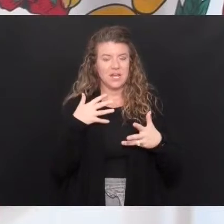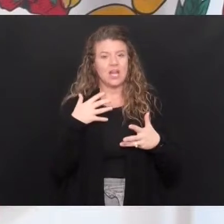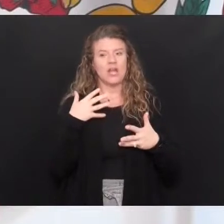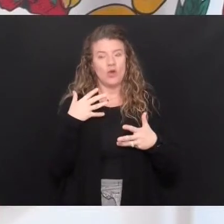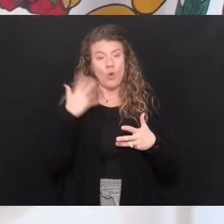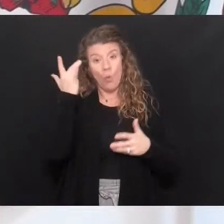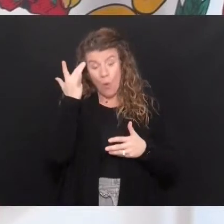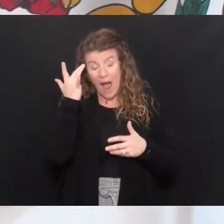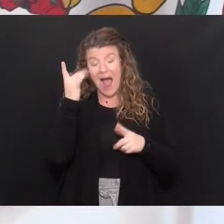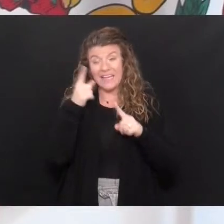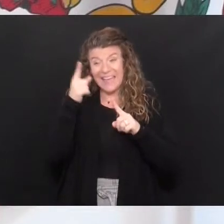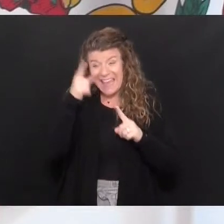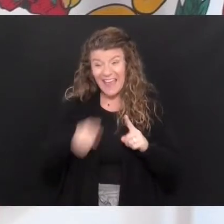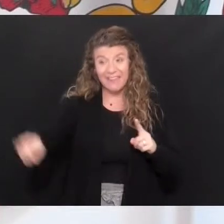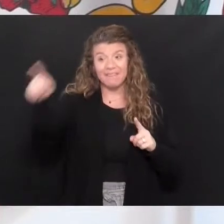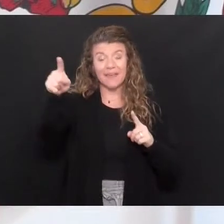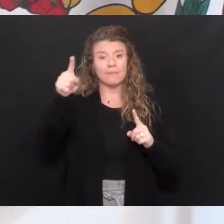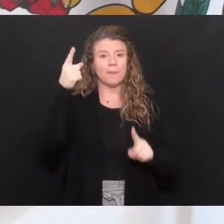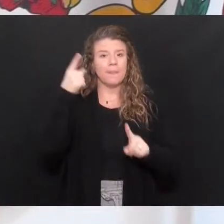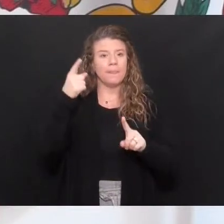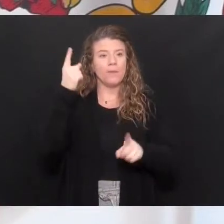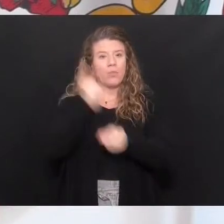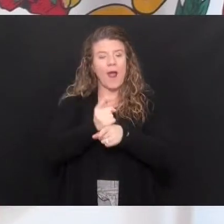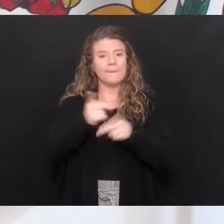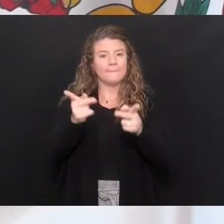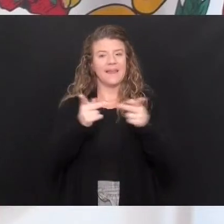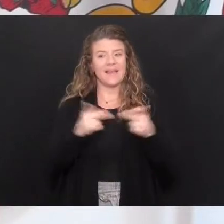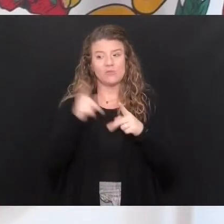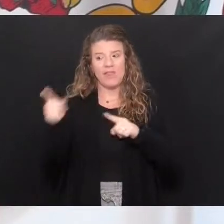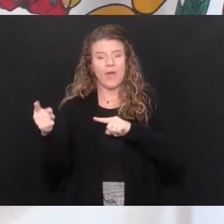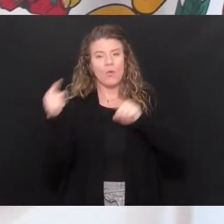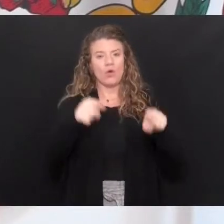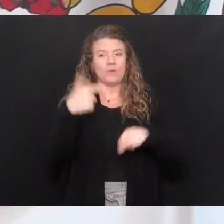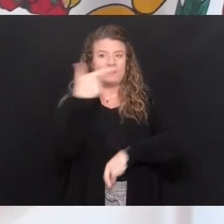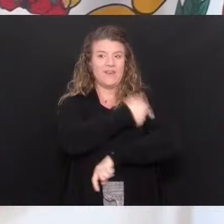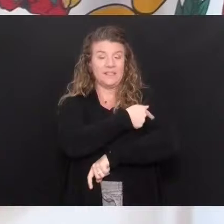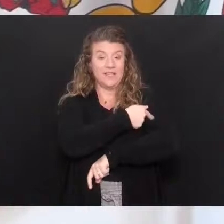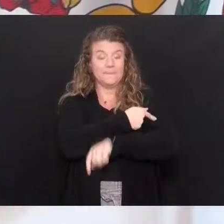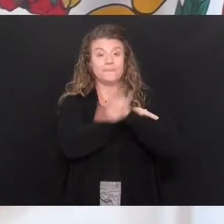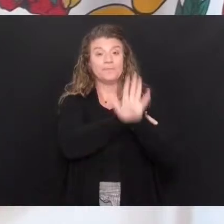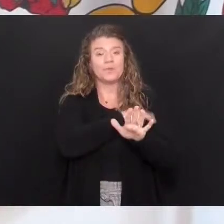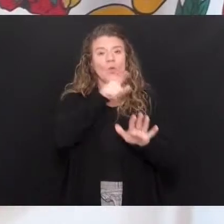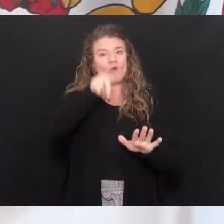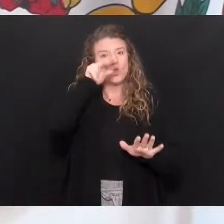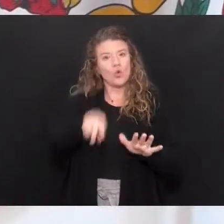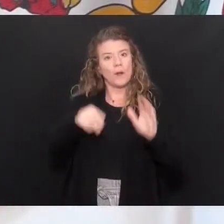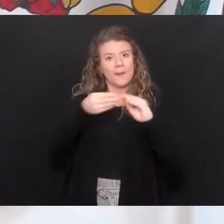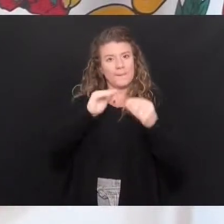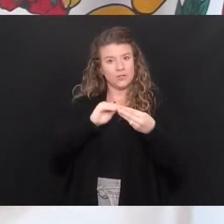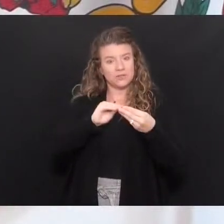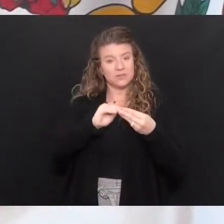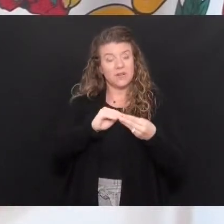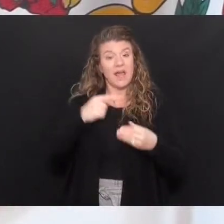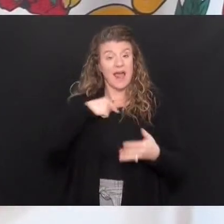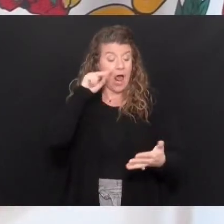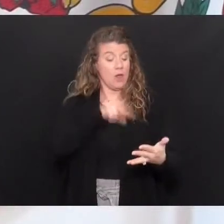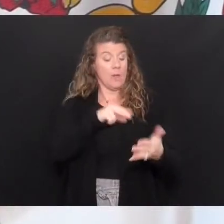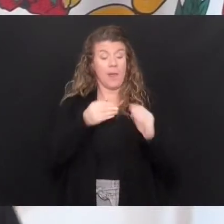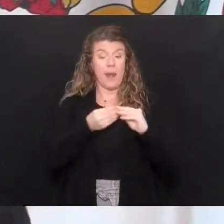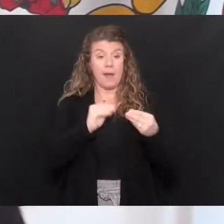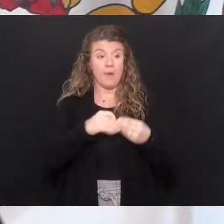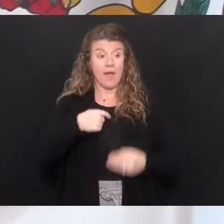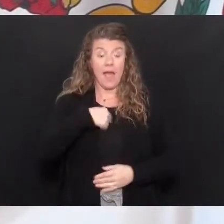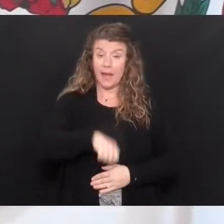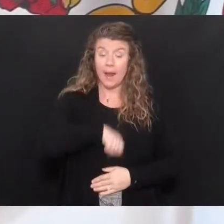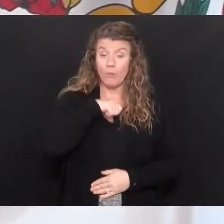them to the point where they will take the vaccine. Now, when you look down at these numbers, and when I looked at them, and I'm very proud